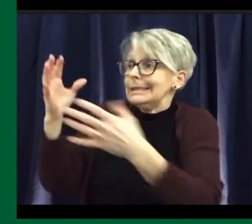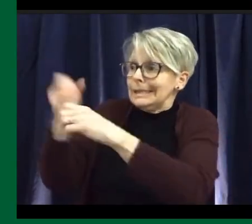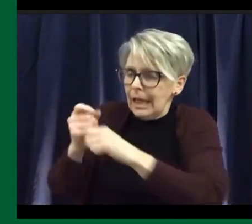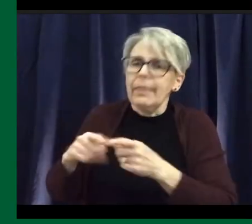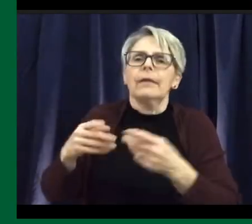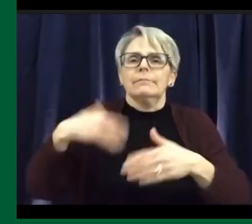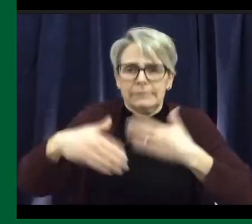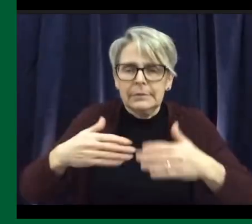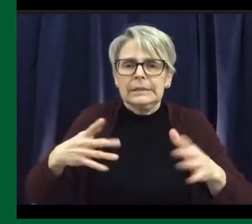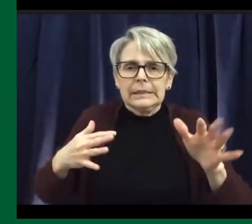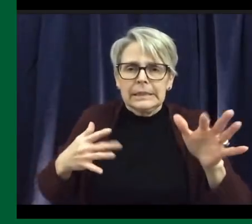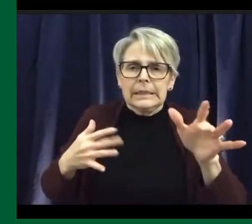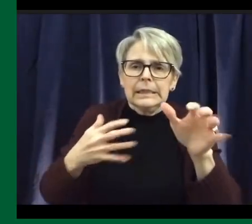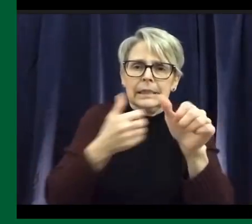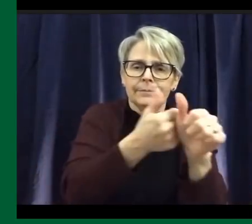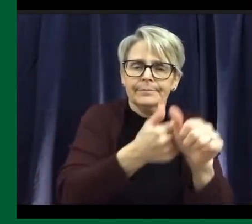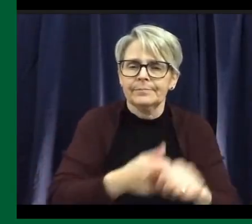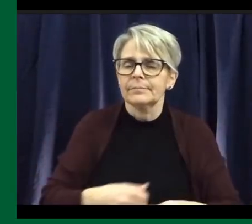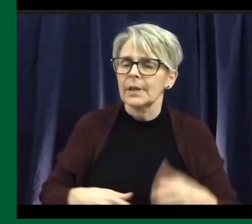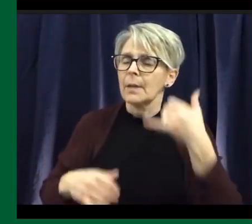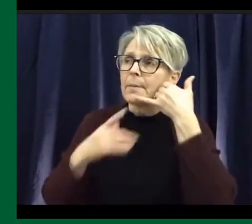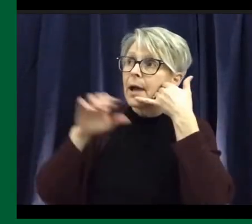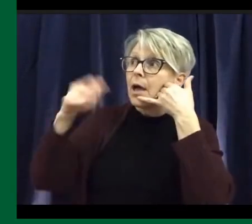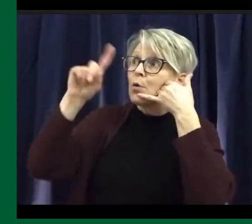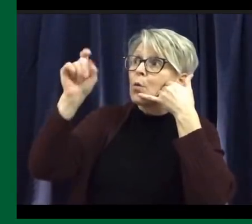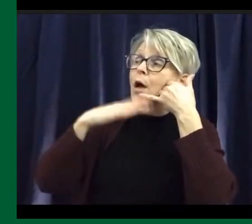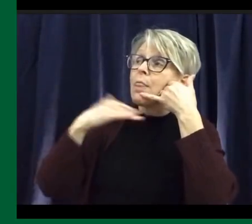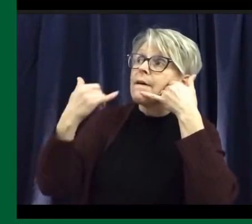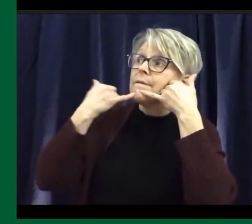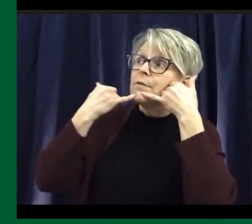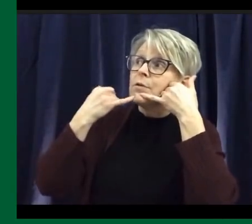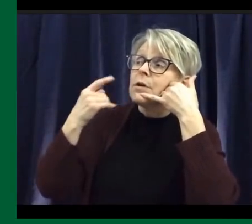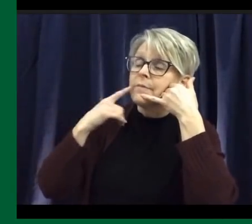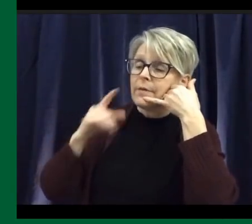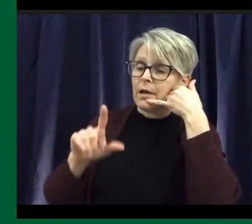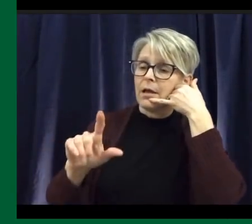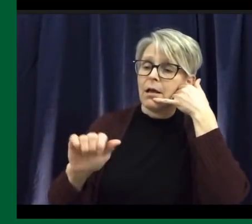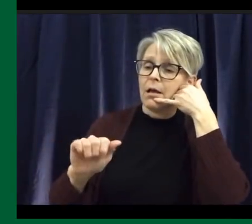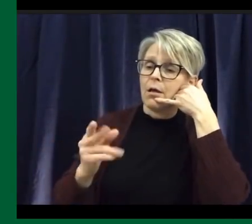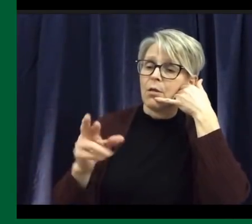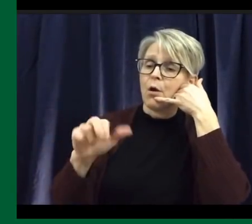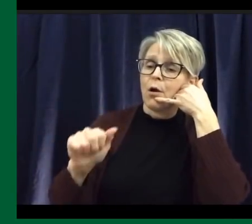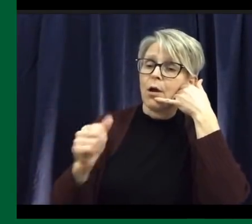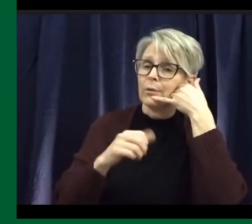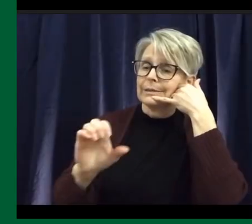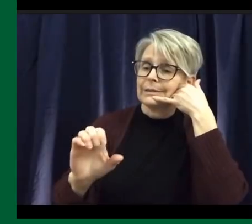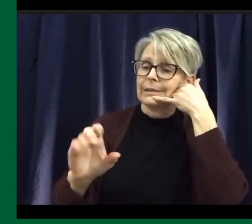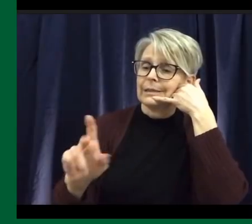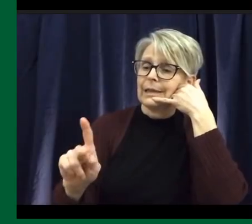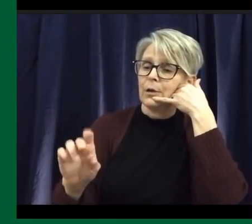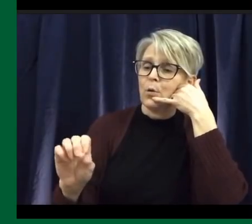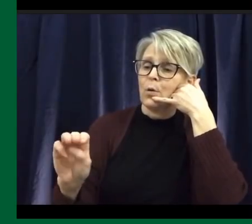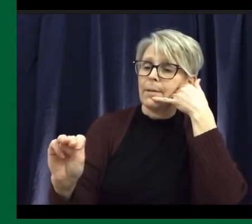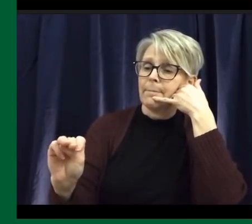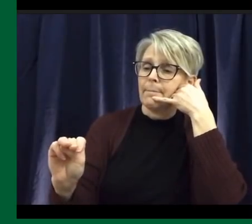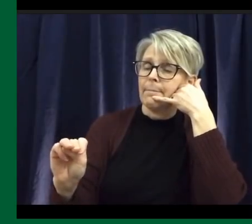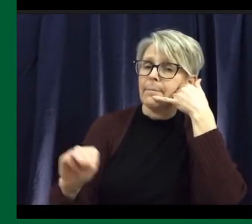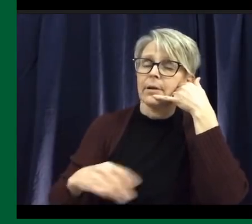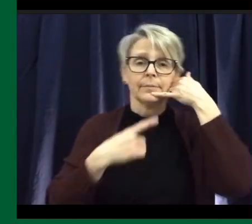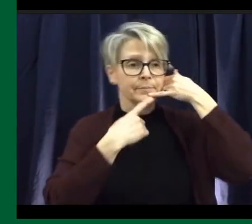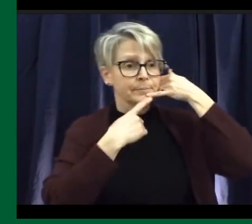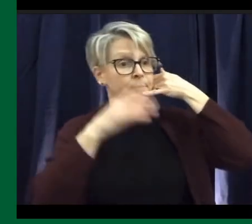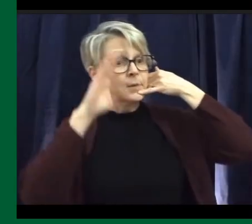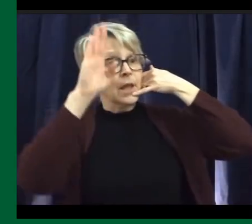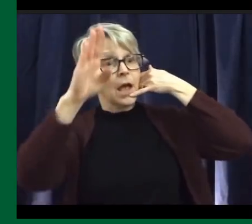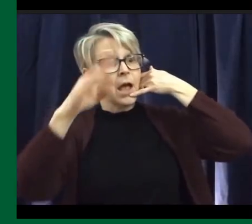question on the phone lines. We have Laura Fominov with CKOM. Hi, this